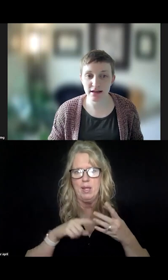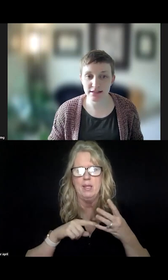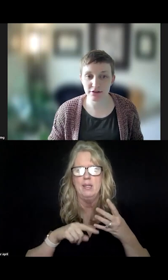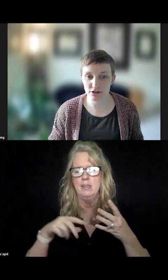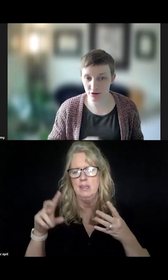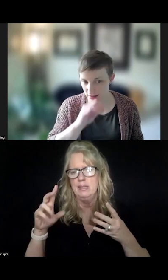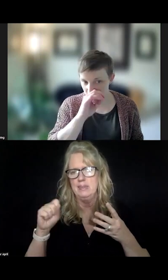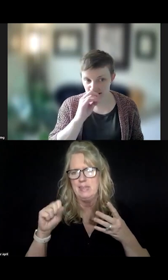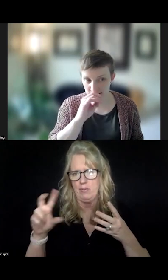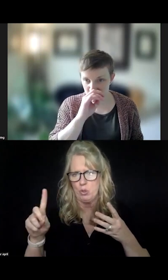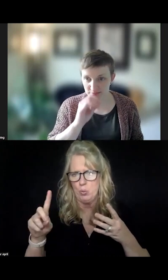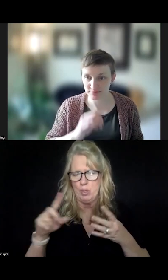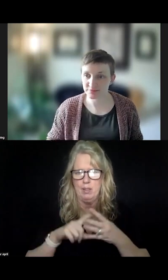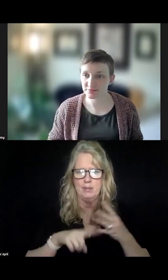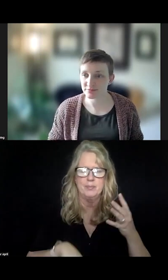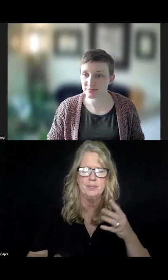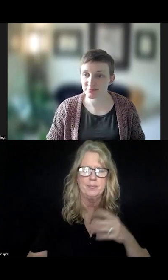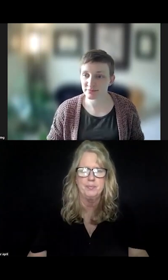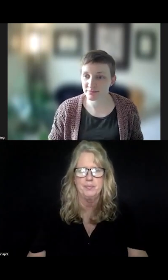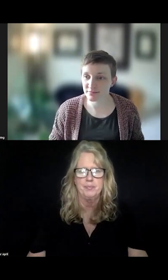D, South Dakota?